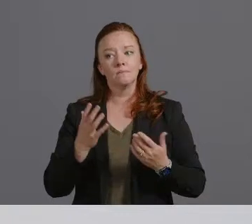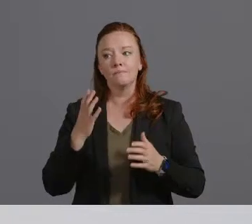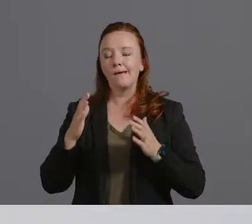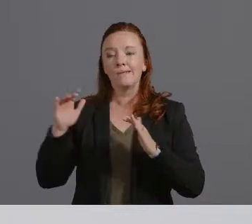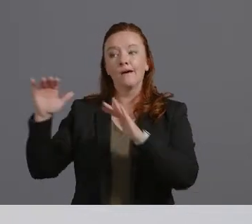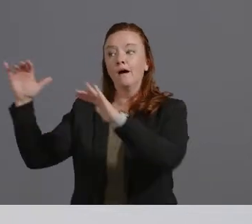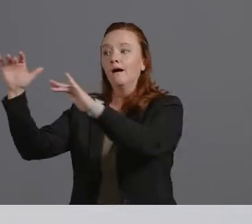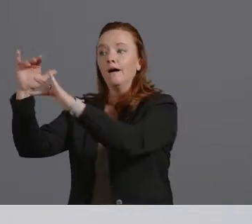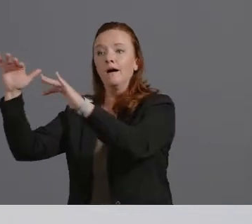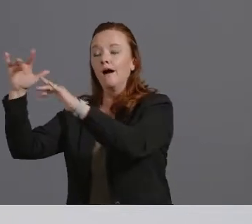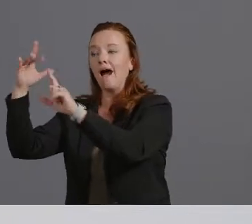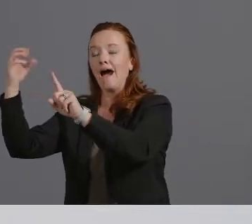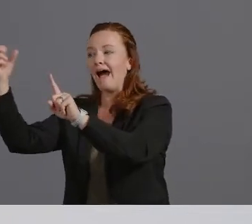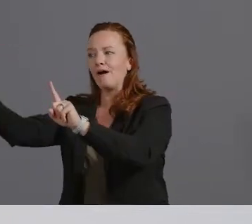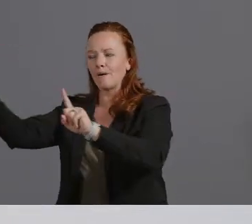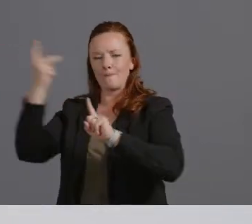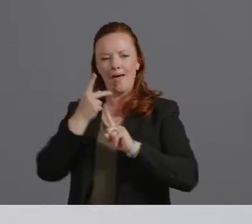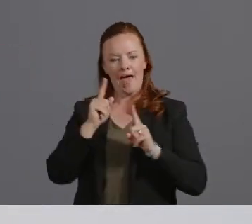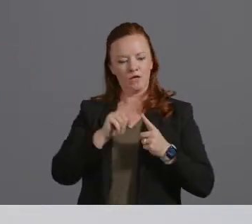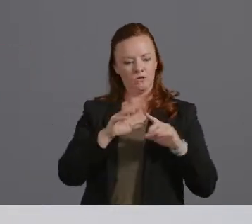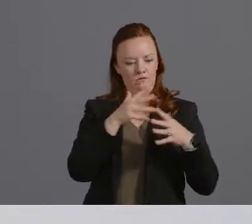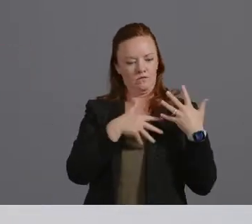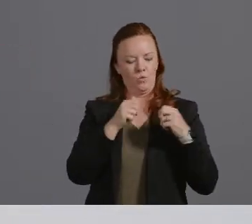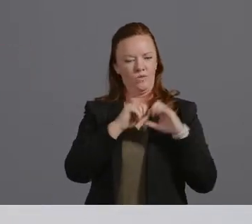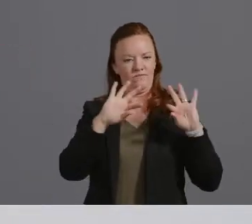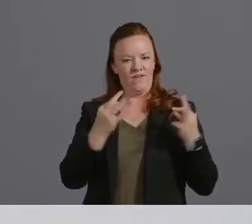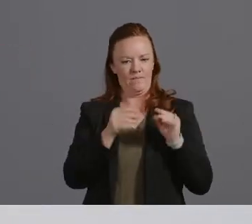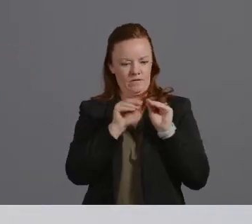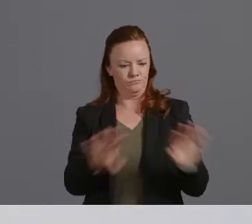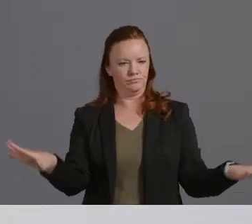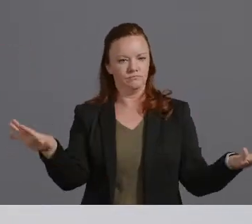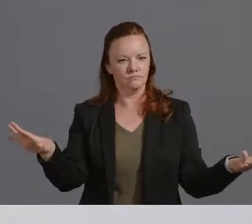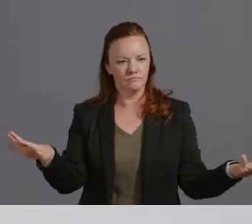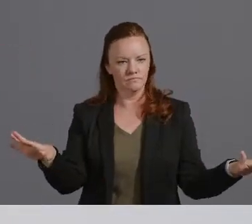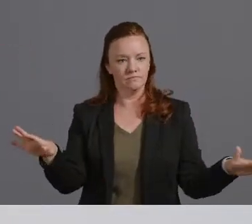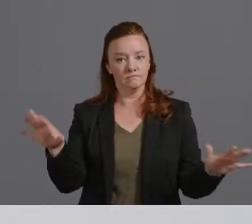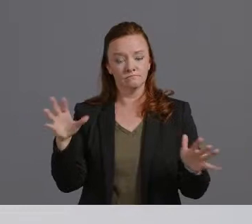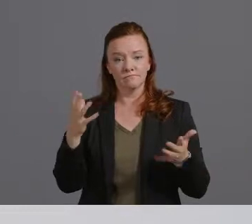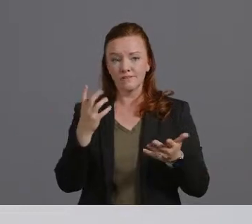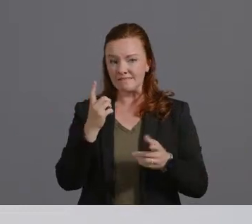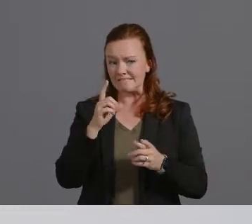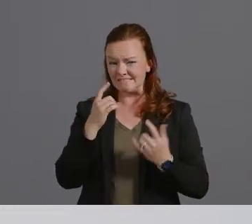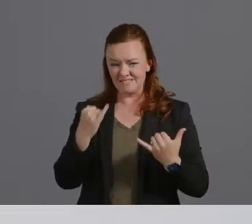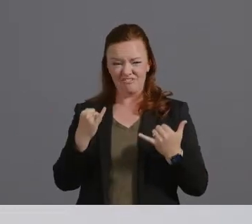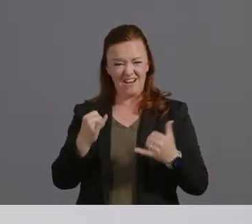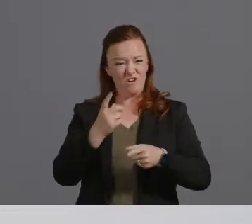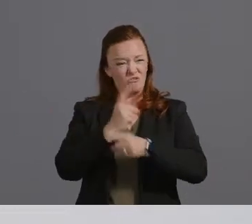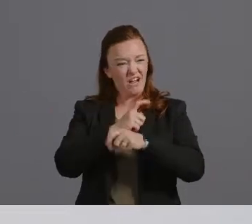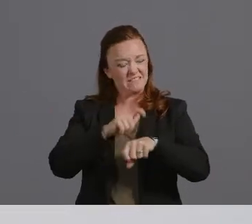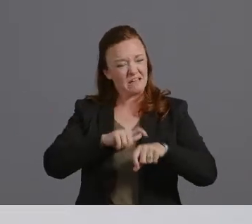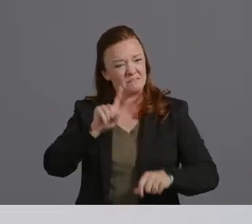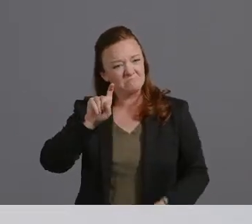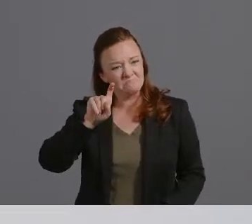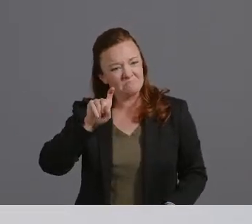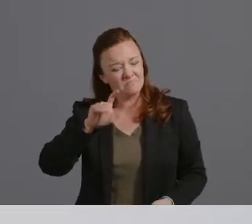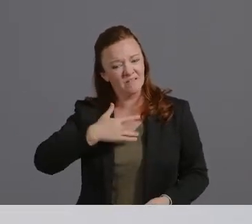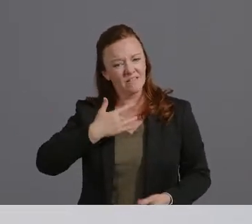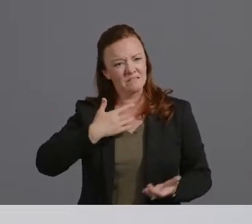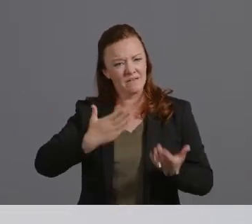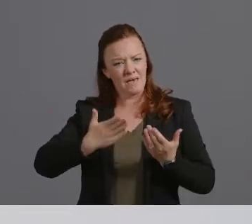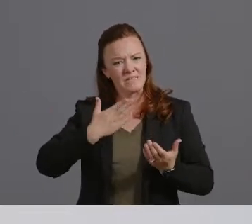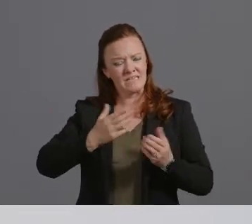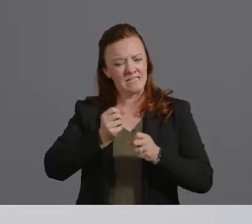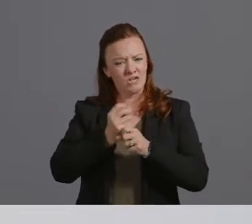and potentially causing more spread. So is it the right time really for this? I mean, are you jeopardizing perhaps all